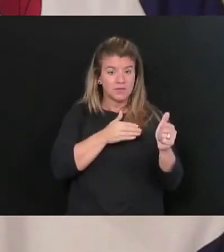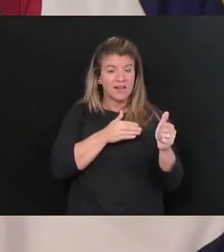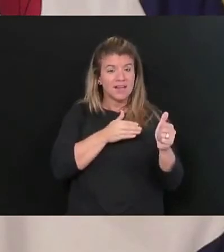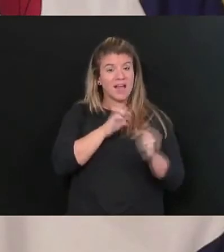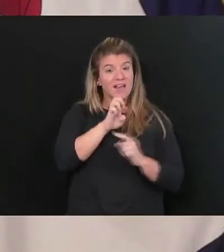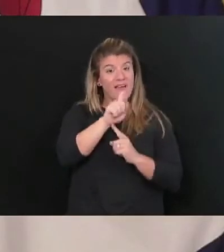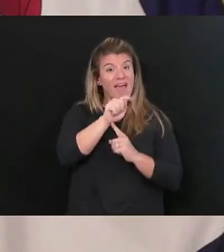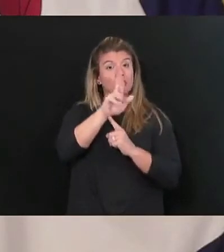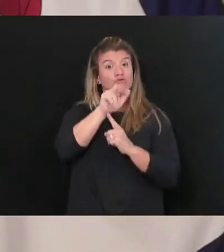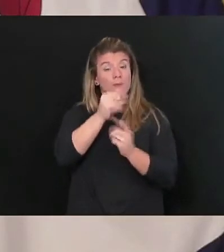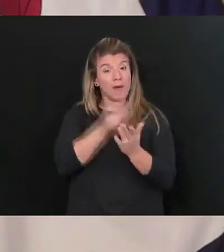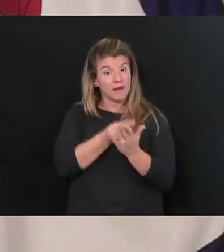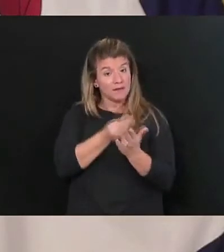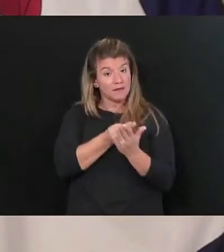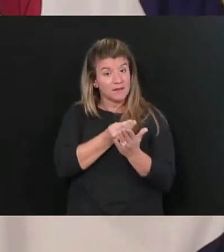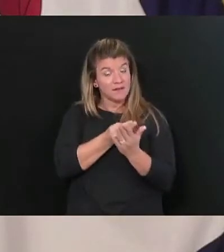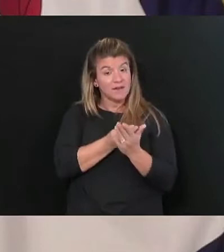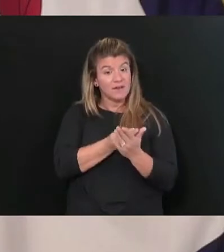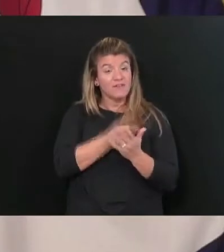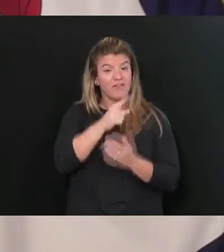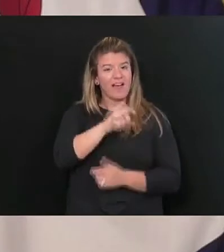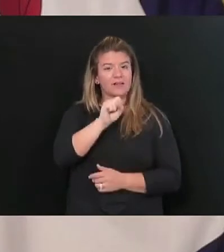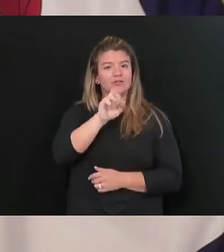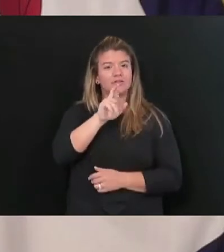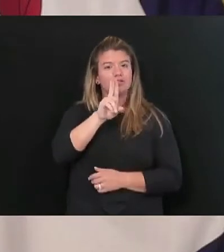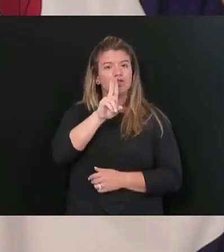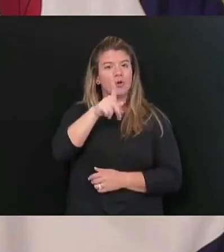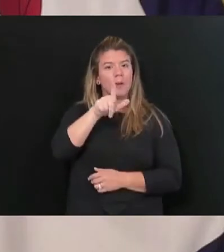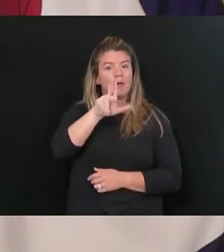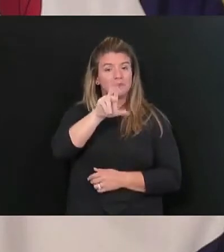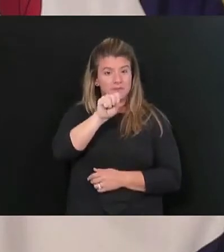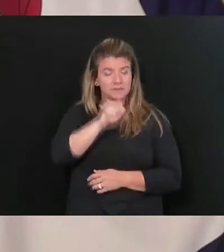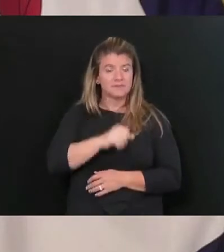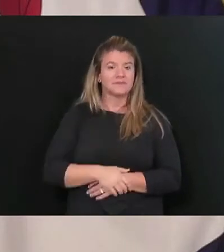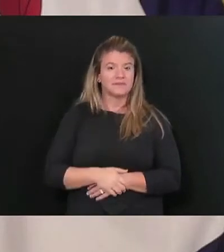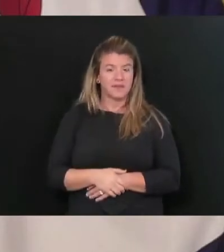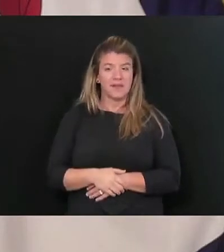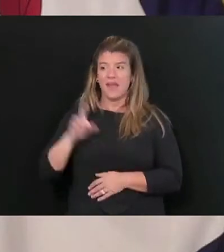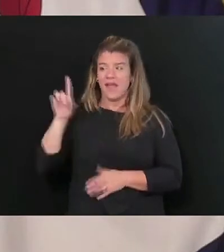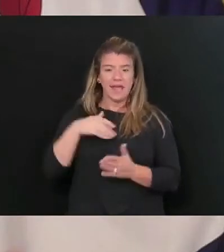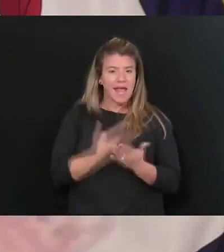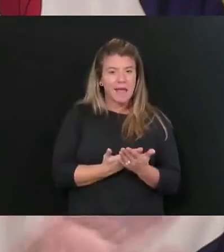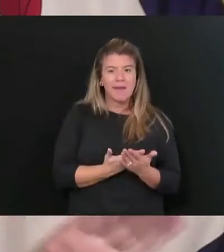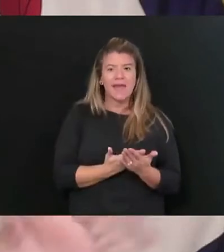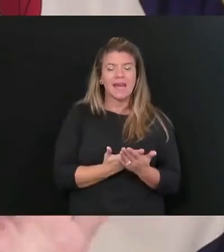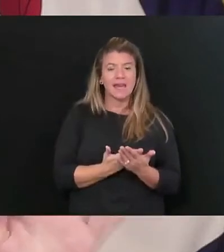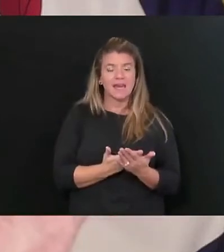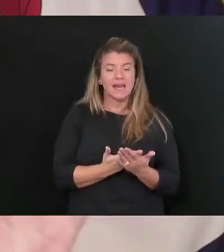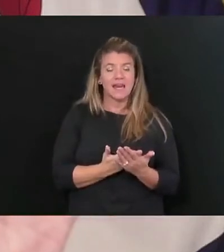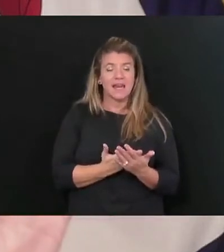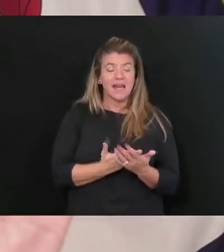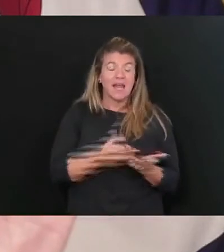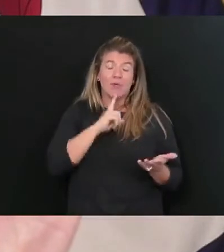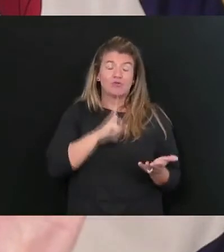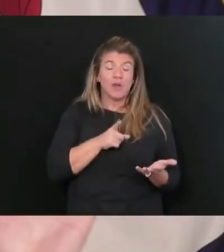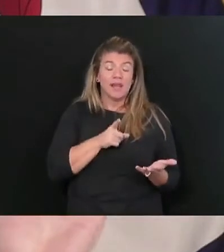cash and everything from the standpoint of surplus cash, from the standpoint that it came in, it was really a